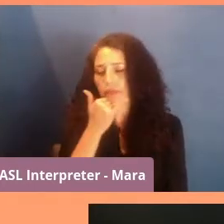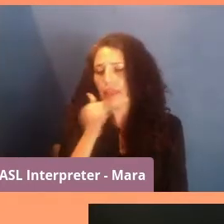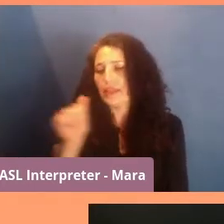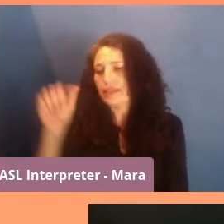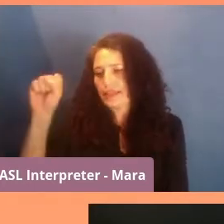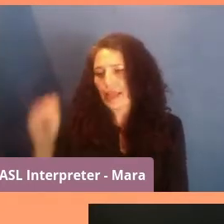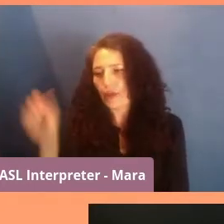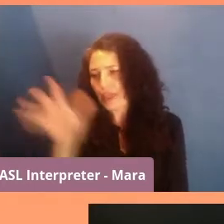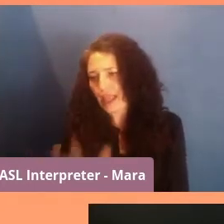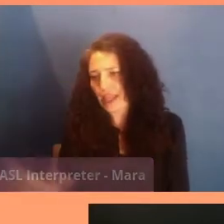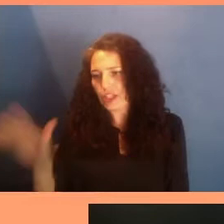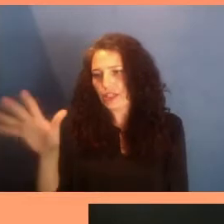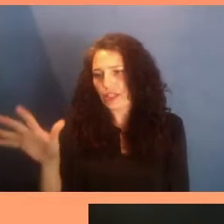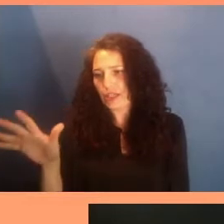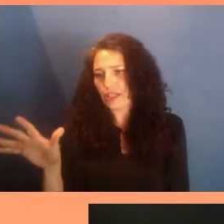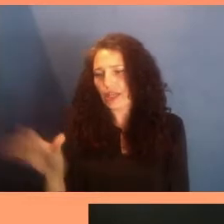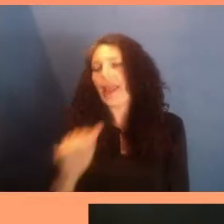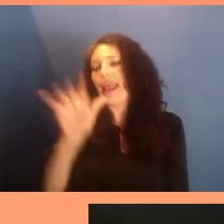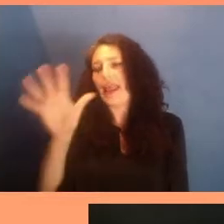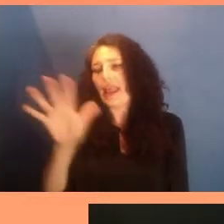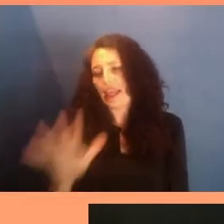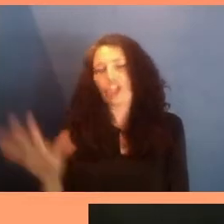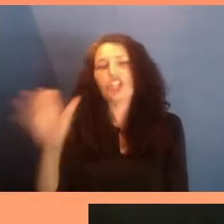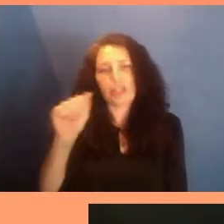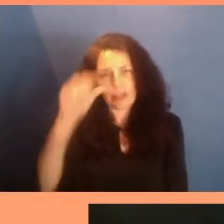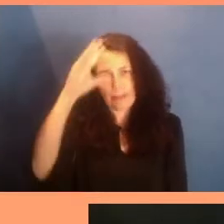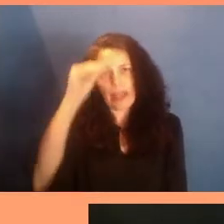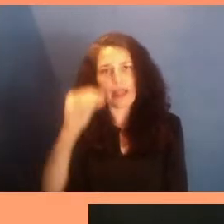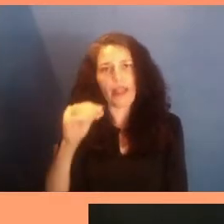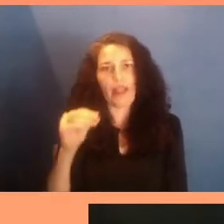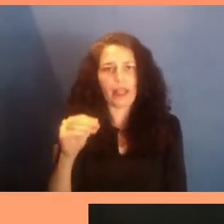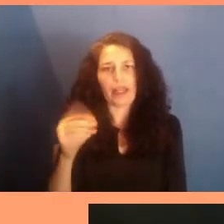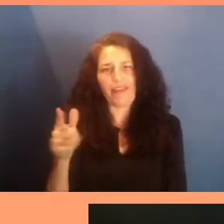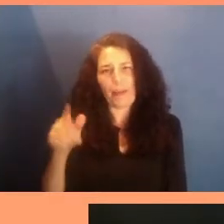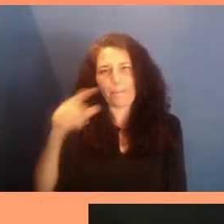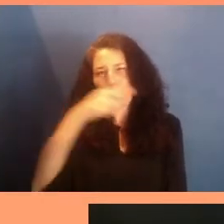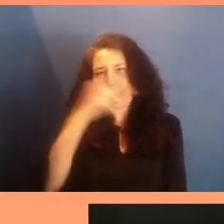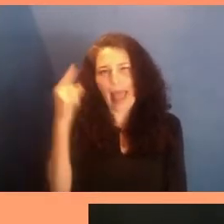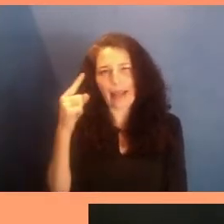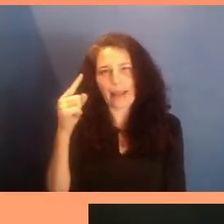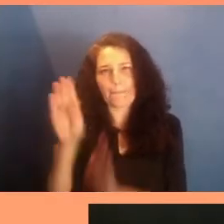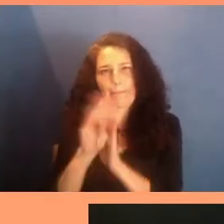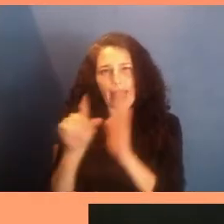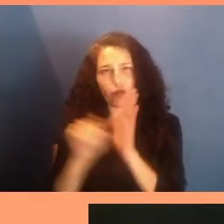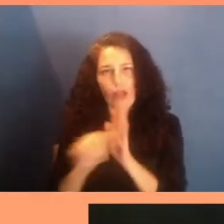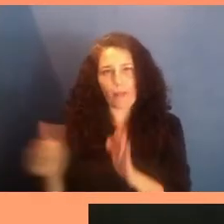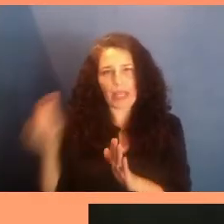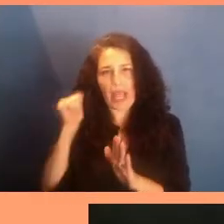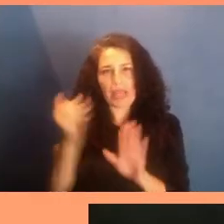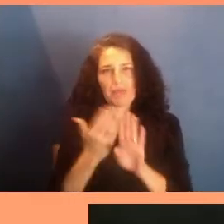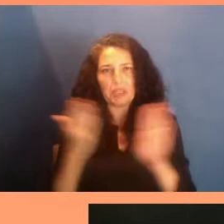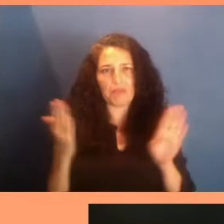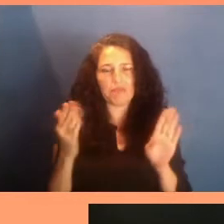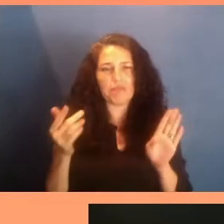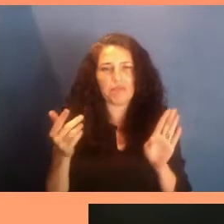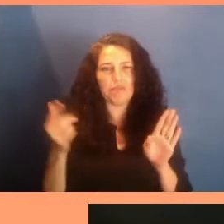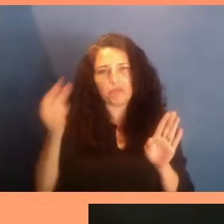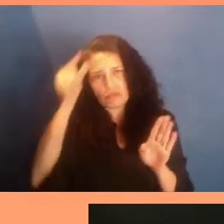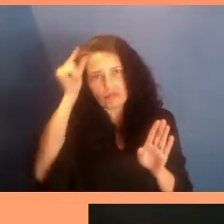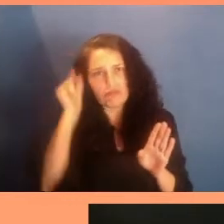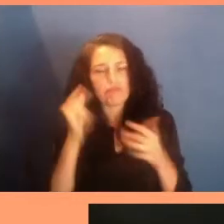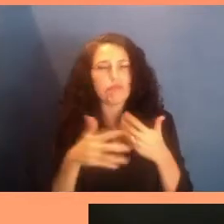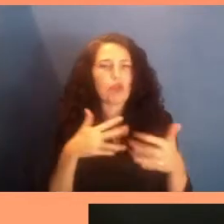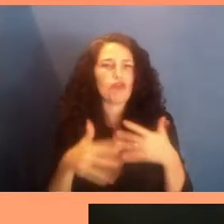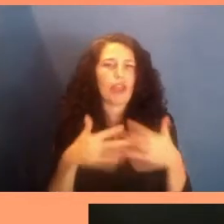me. And yeah, I mean, my sort of, entry point to this particular work, I mean, first off, just having the